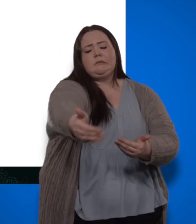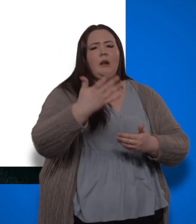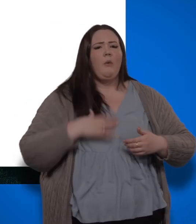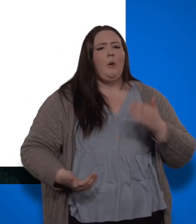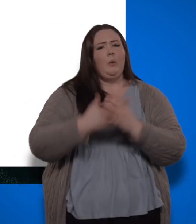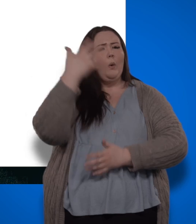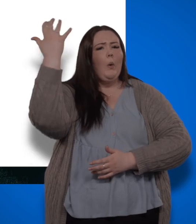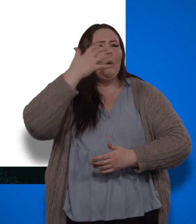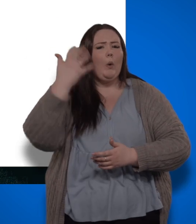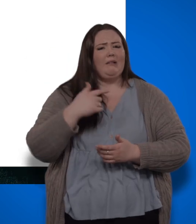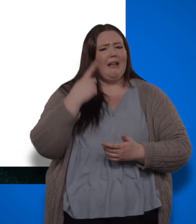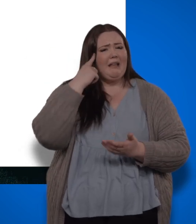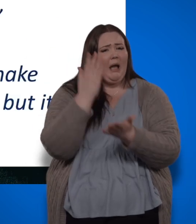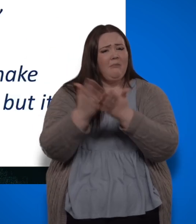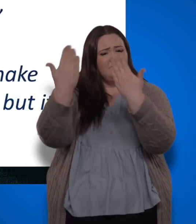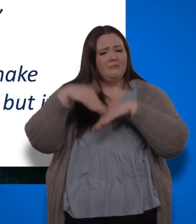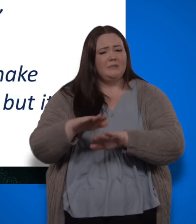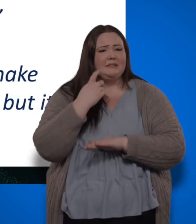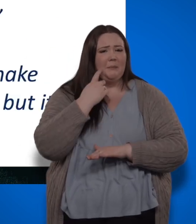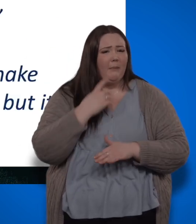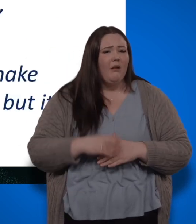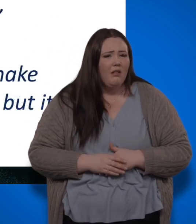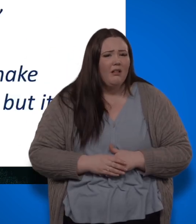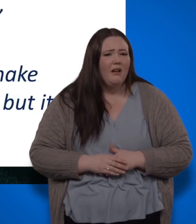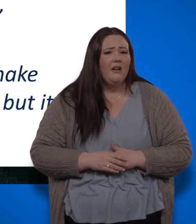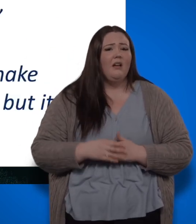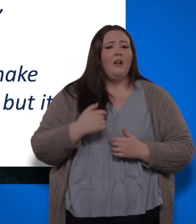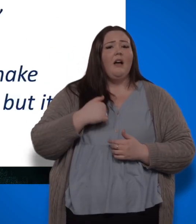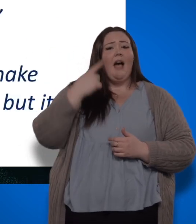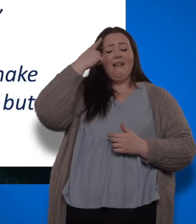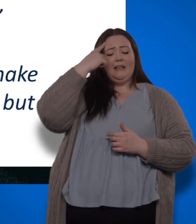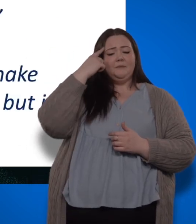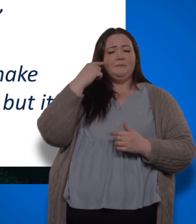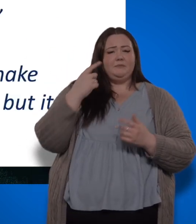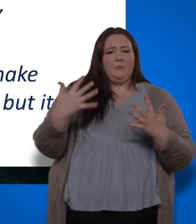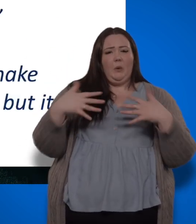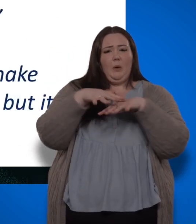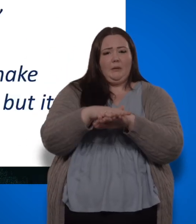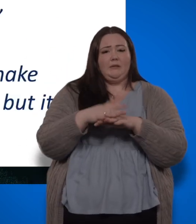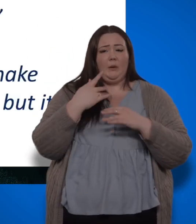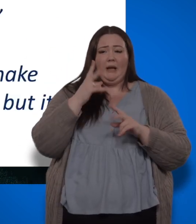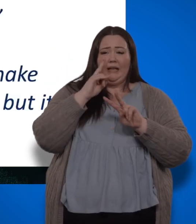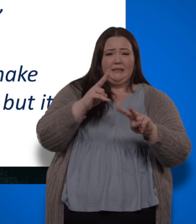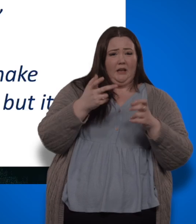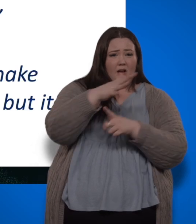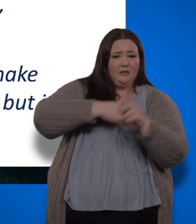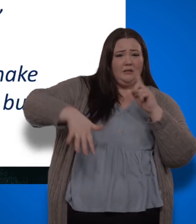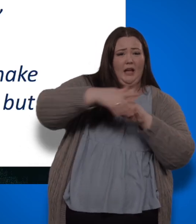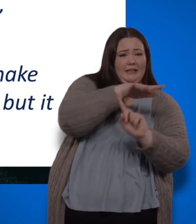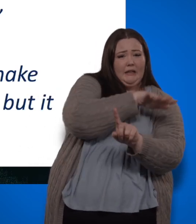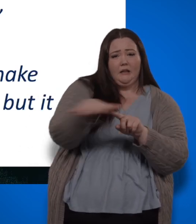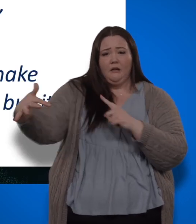that. It's a toxic combination of forces we're now seeing in our society. On the one hand, there's